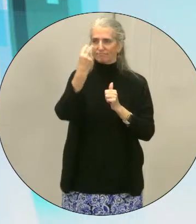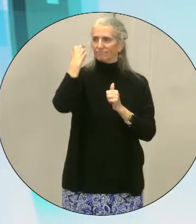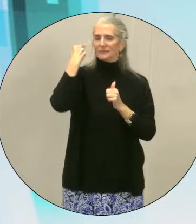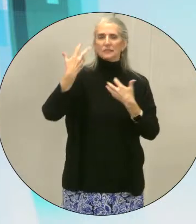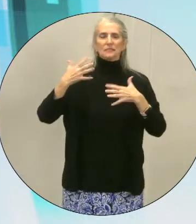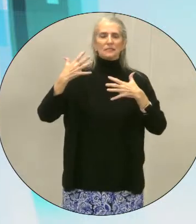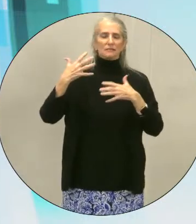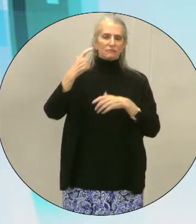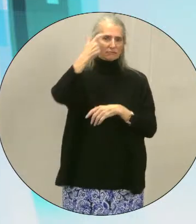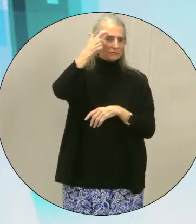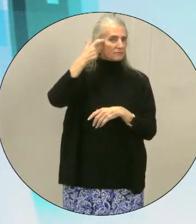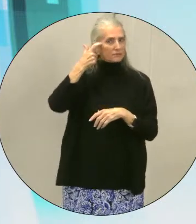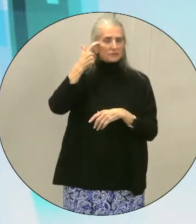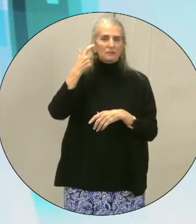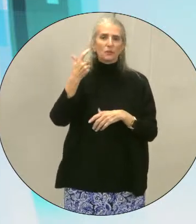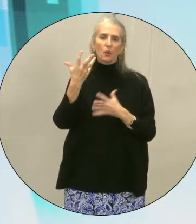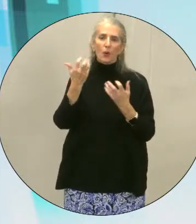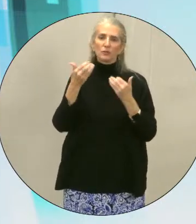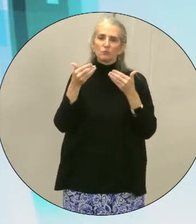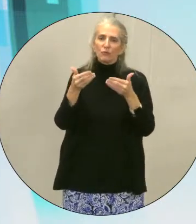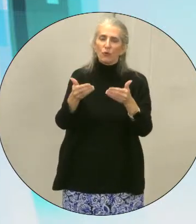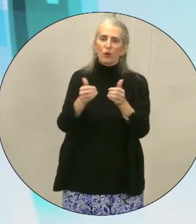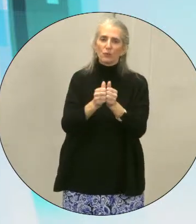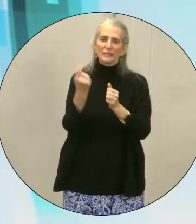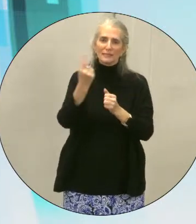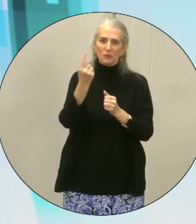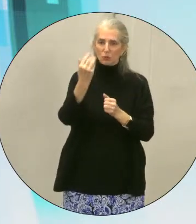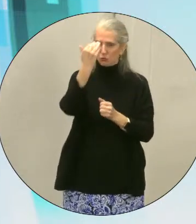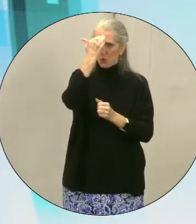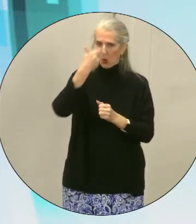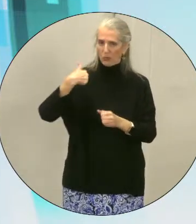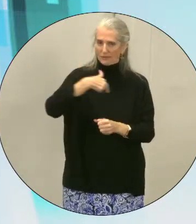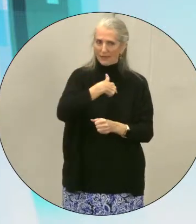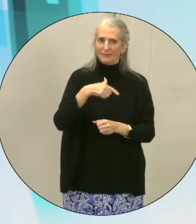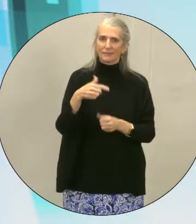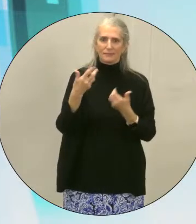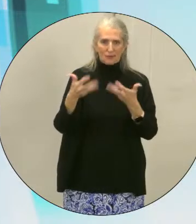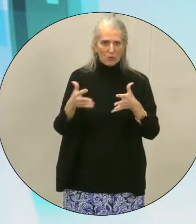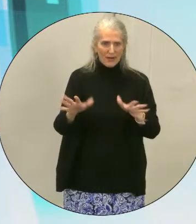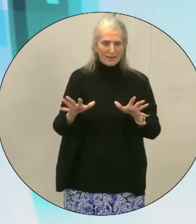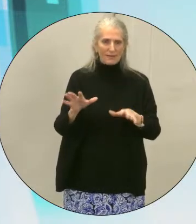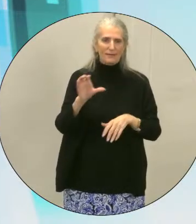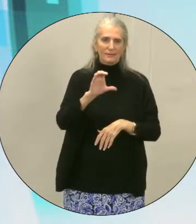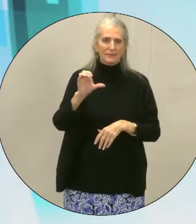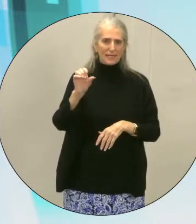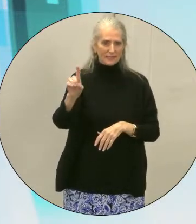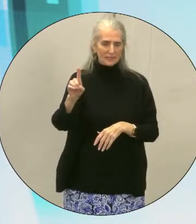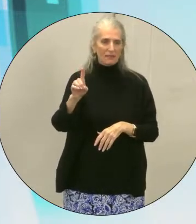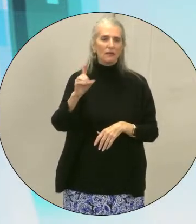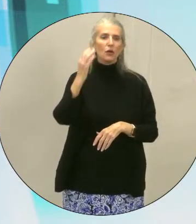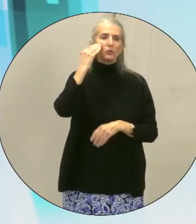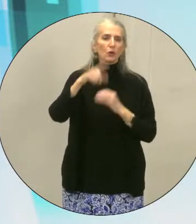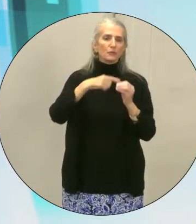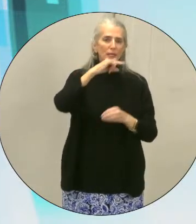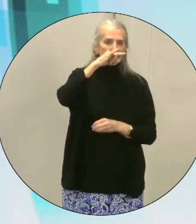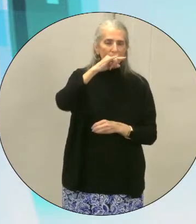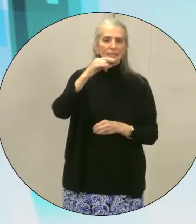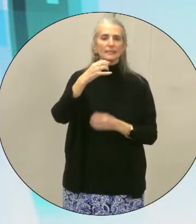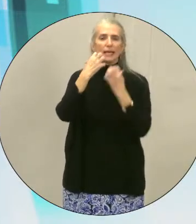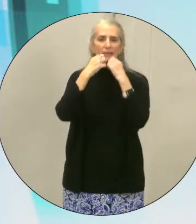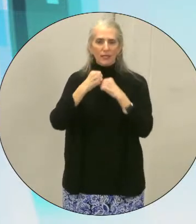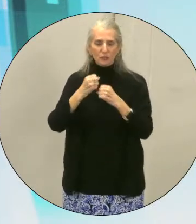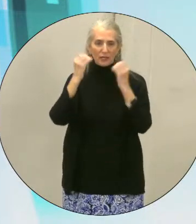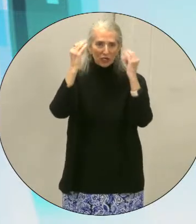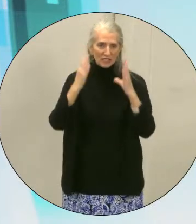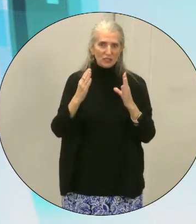move forward with somebody who knows us as a district, cares about our kids, cares about our teachers, cares about our support staff,